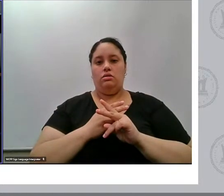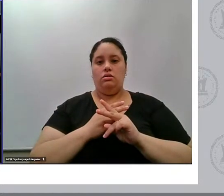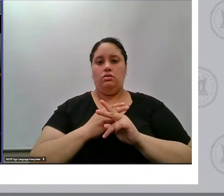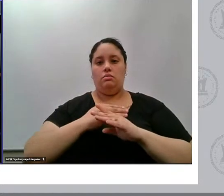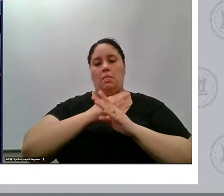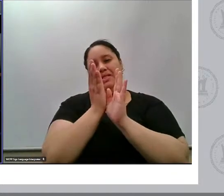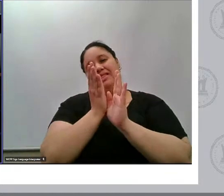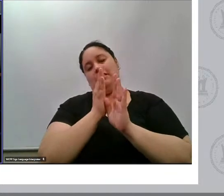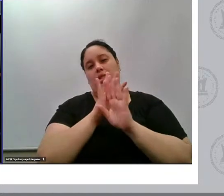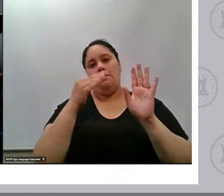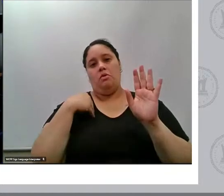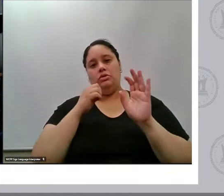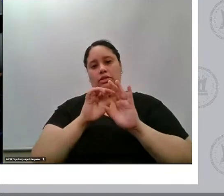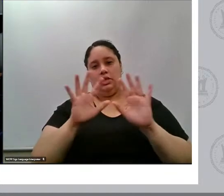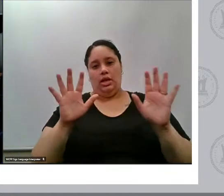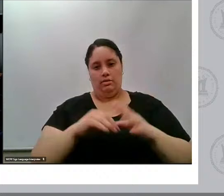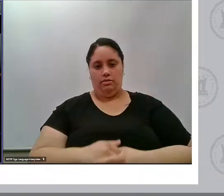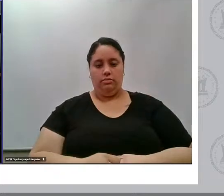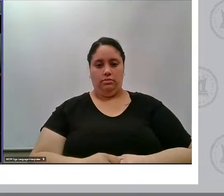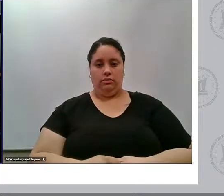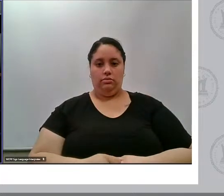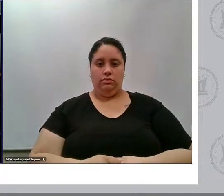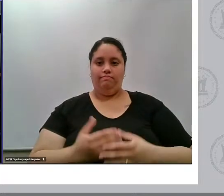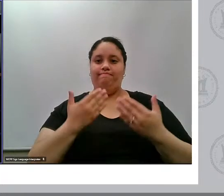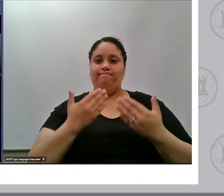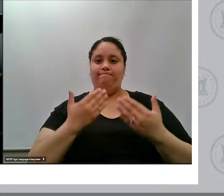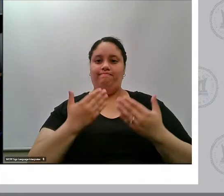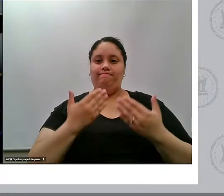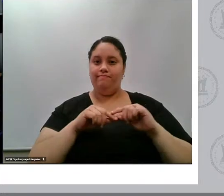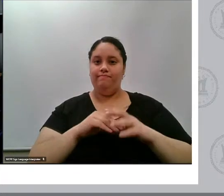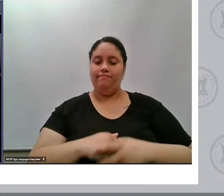after 10 past 10. Thank you, everyone.